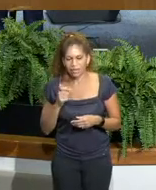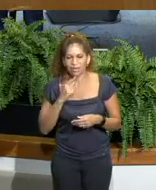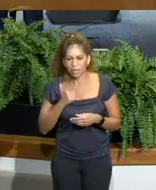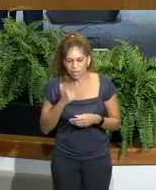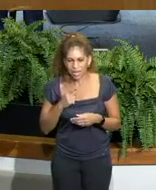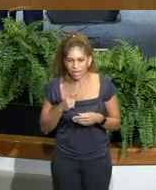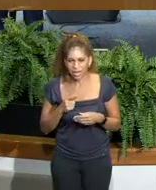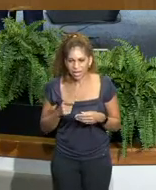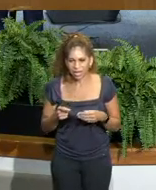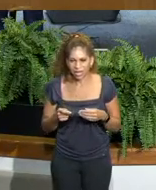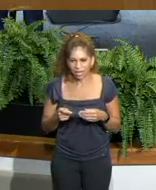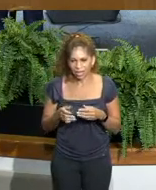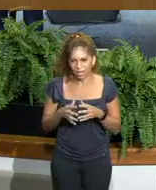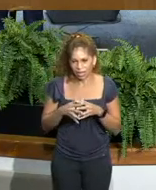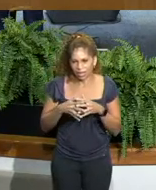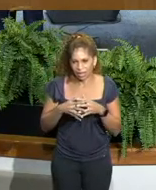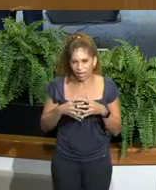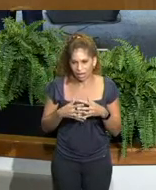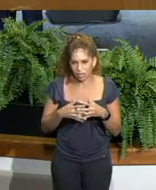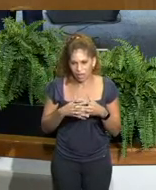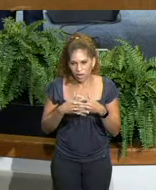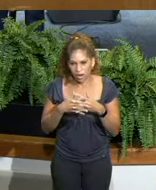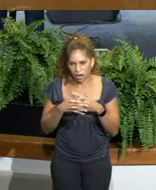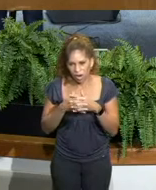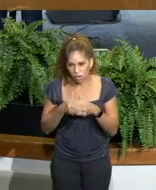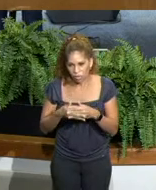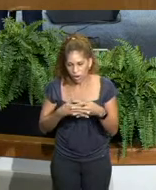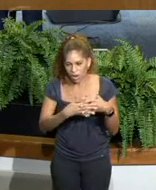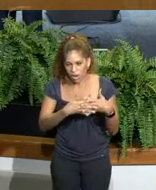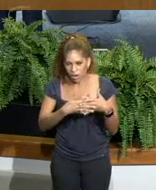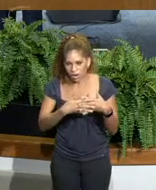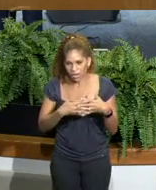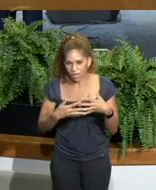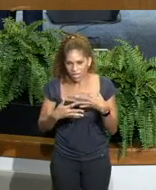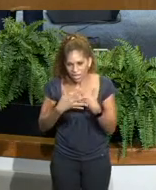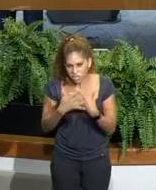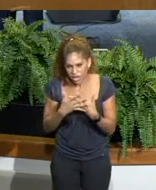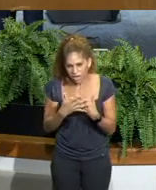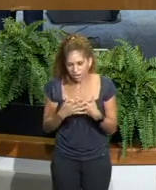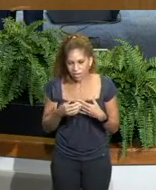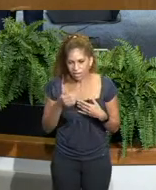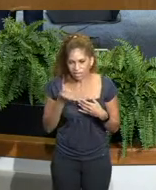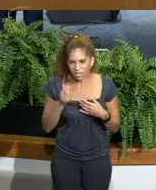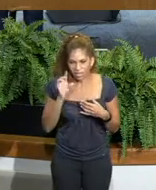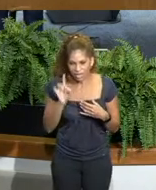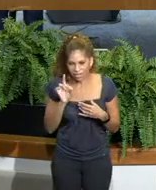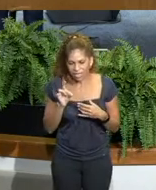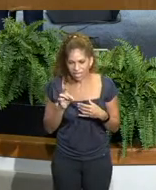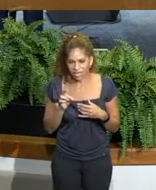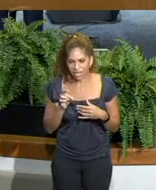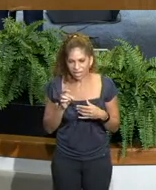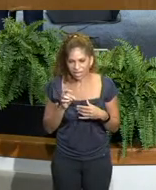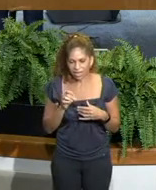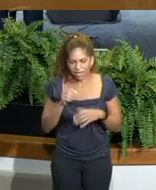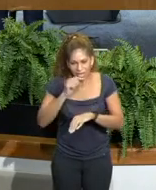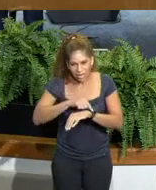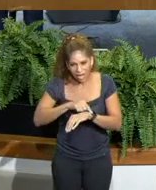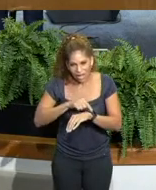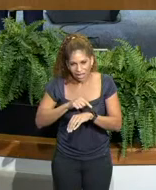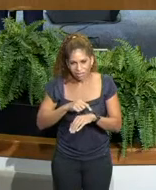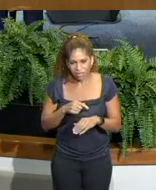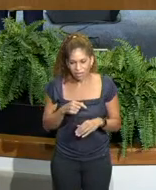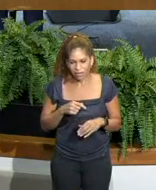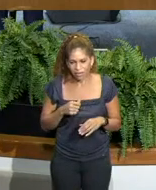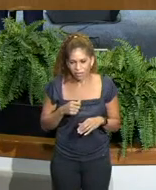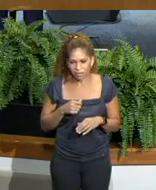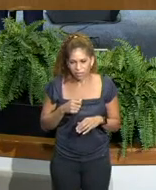times fighting some of the same mess that I fought. The issue is not, is it as bad as segregation was and have